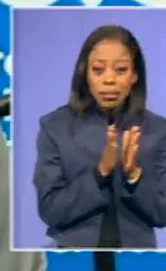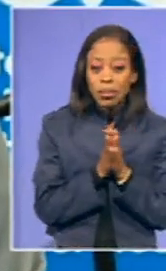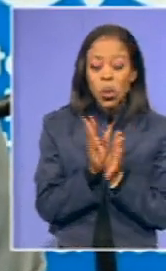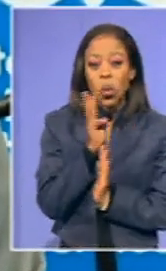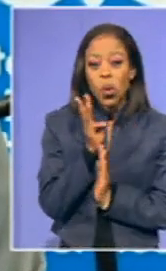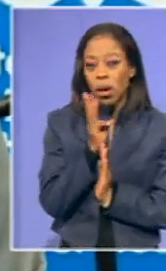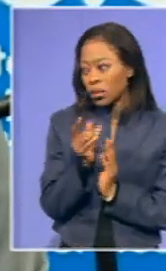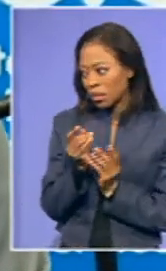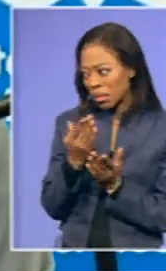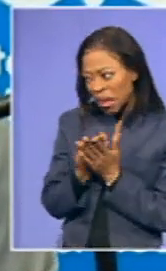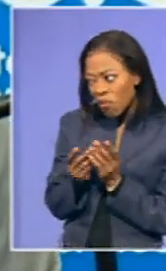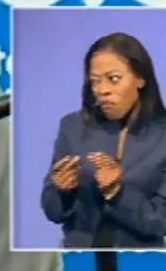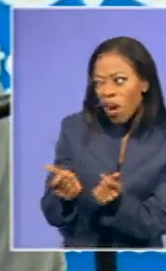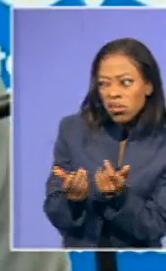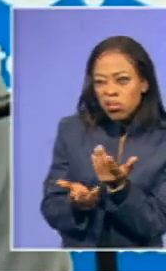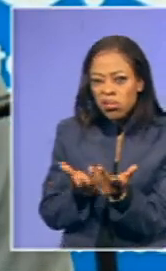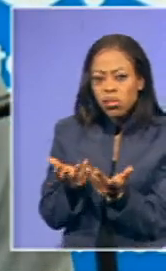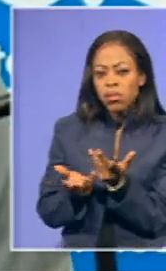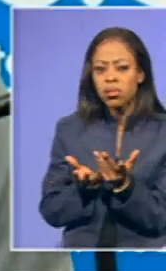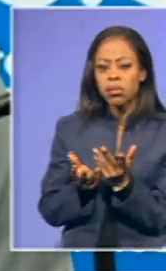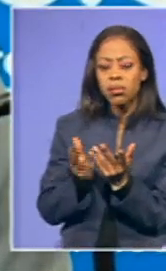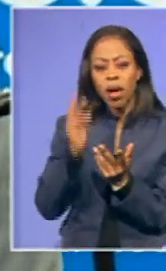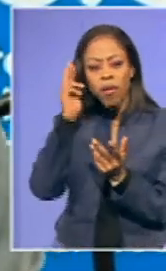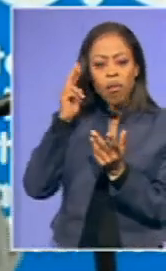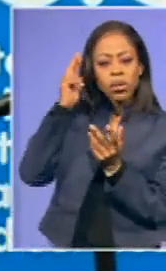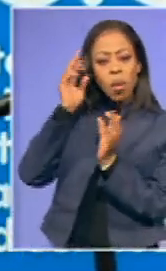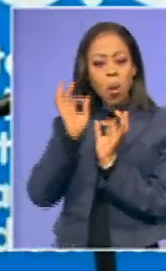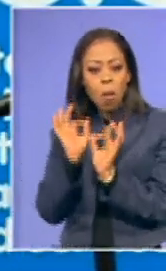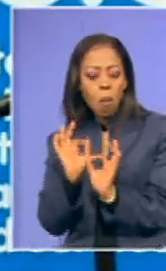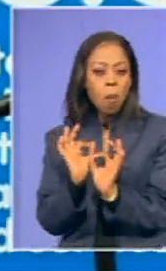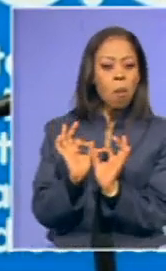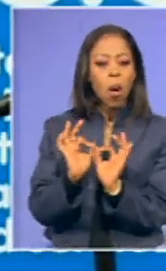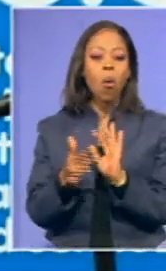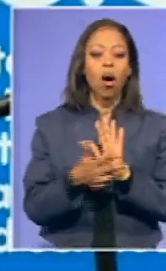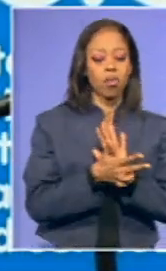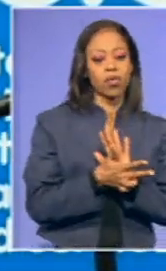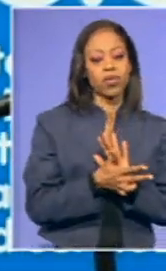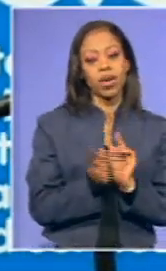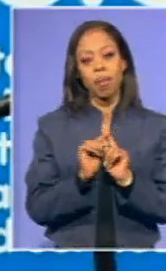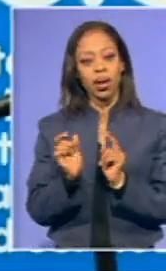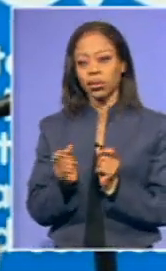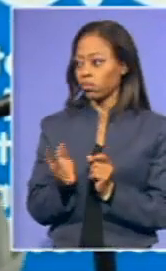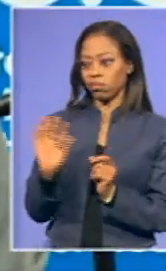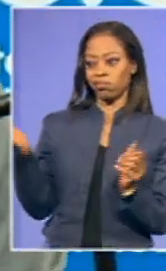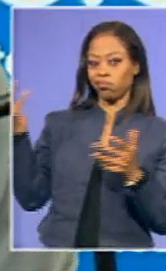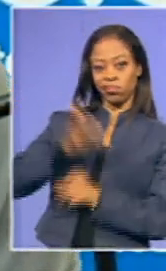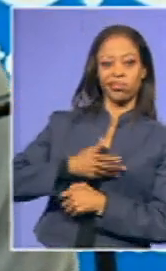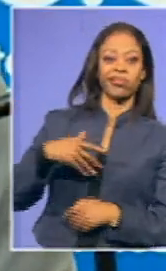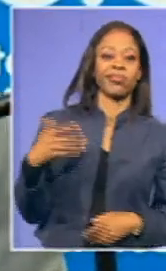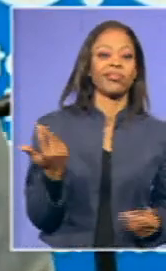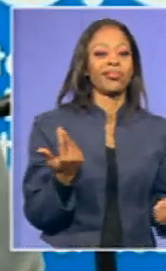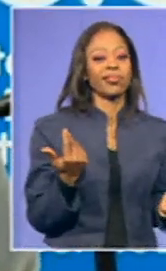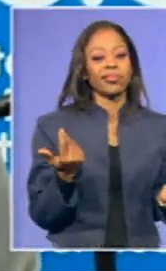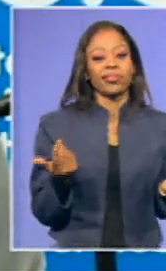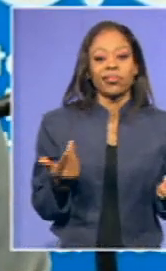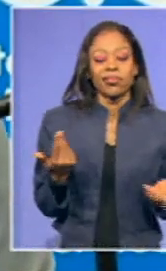What would it take to make it lesser? So if it's reasonable, if it does make sense, we will approve it. If it doesn't make sense, we